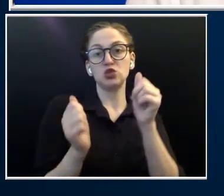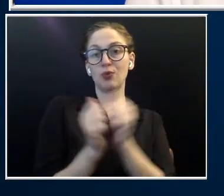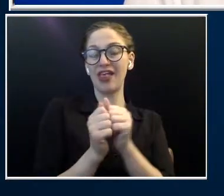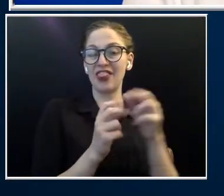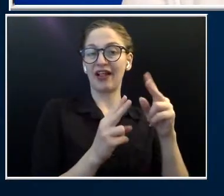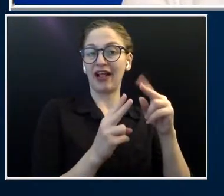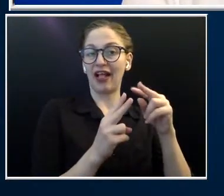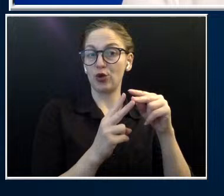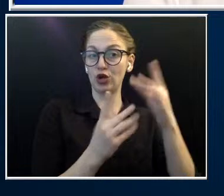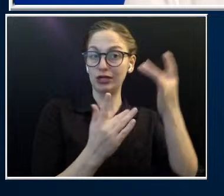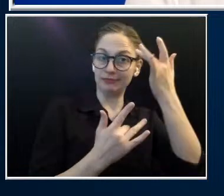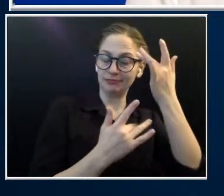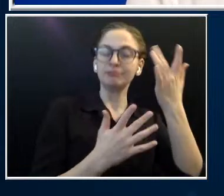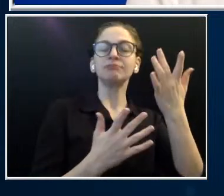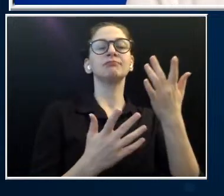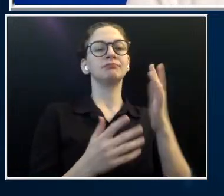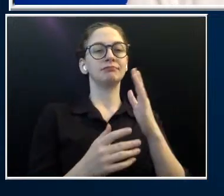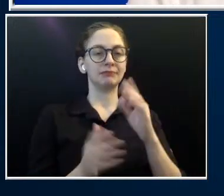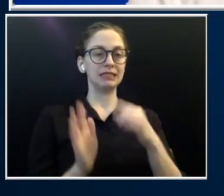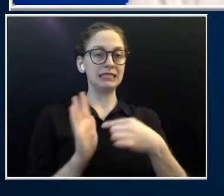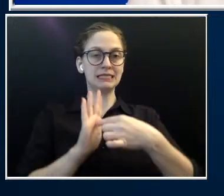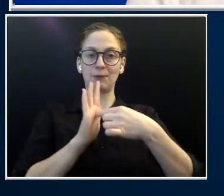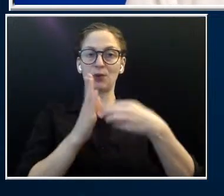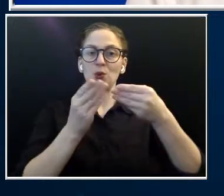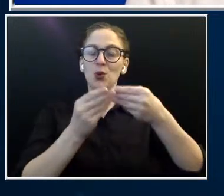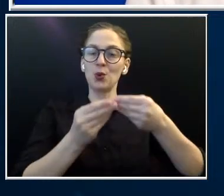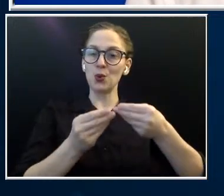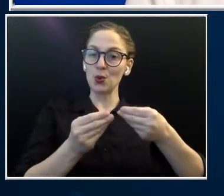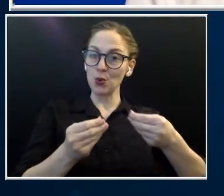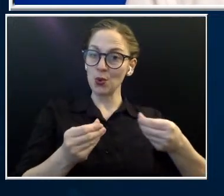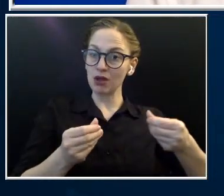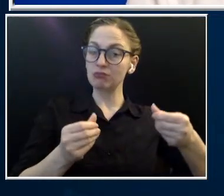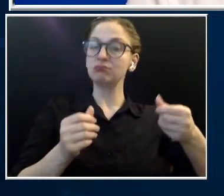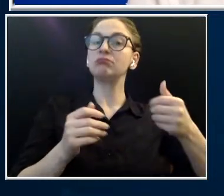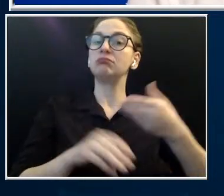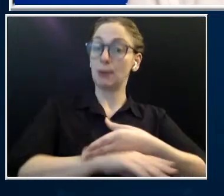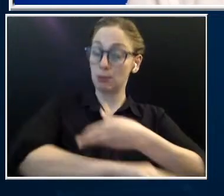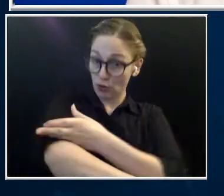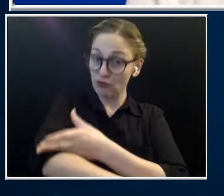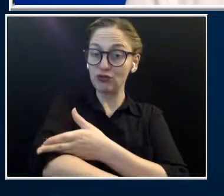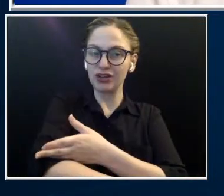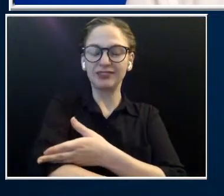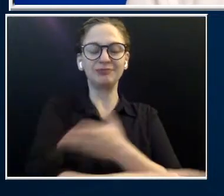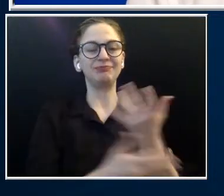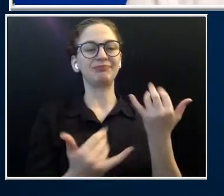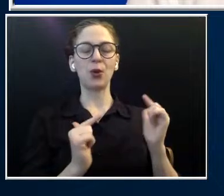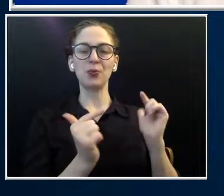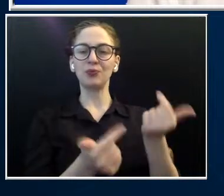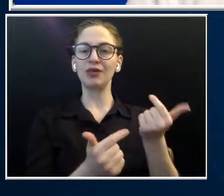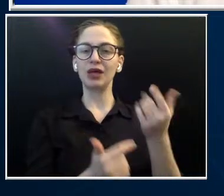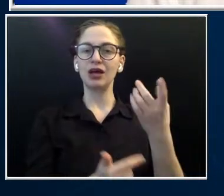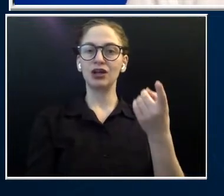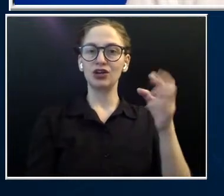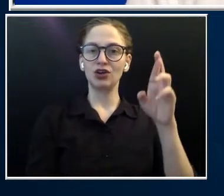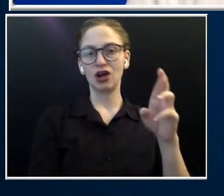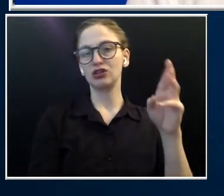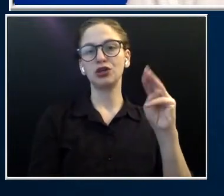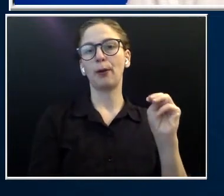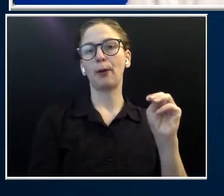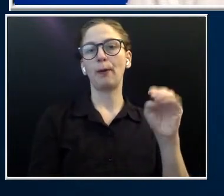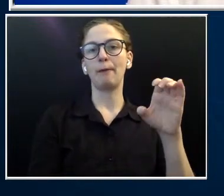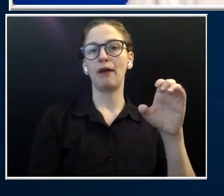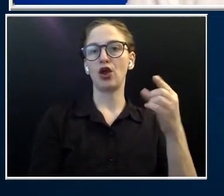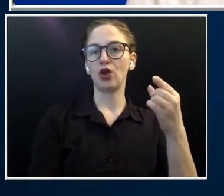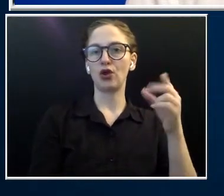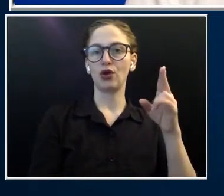Dr. Joseph McGurk, who's much more fluent in this than I am. He's the Division Director of Hematologic Malignancies and Cellular Therapeutics.